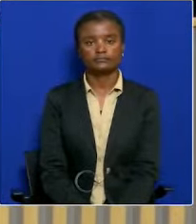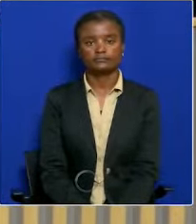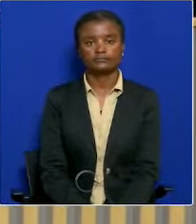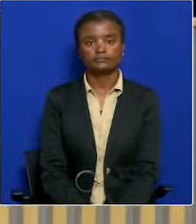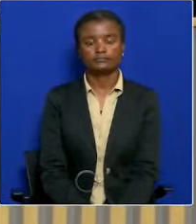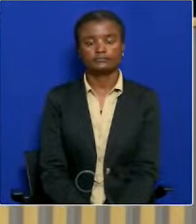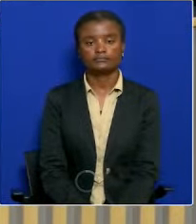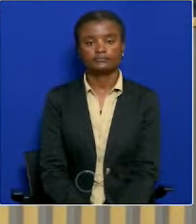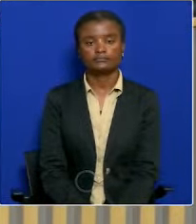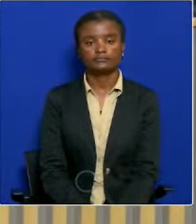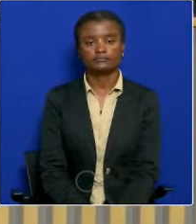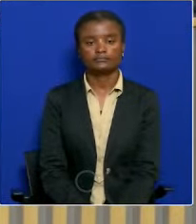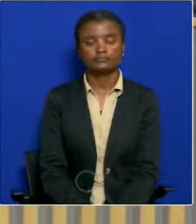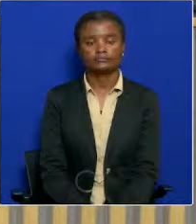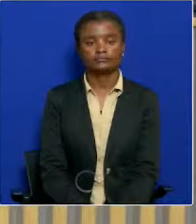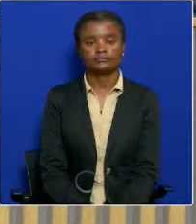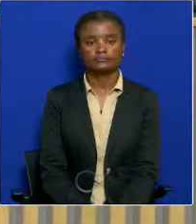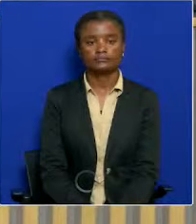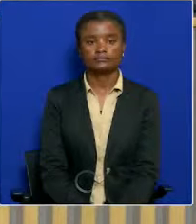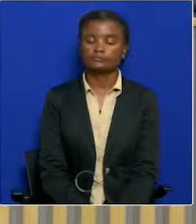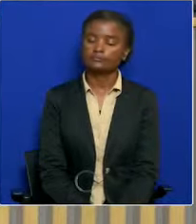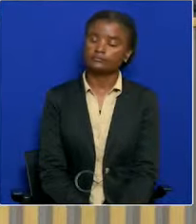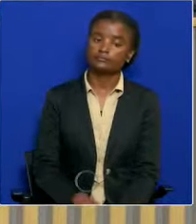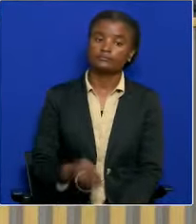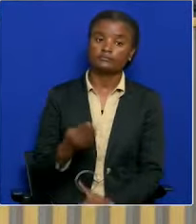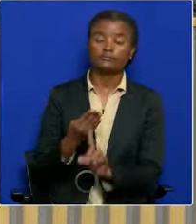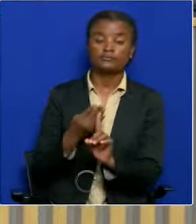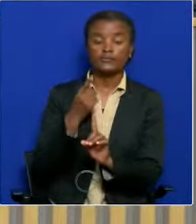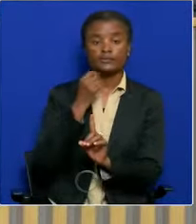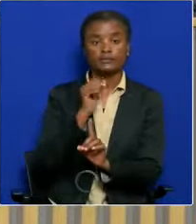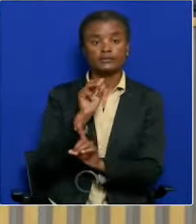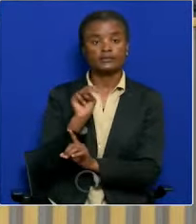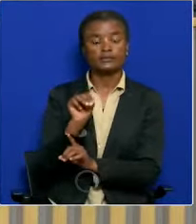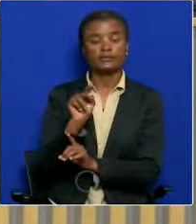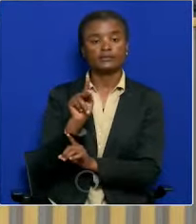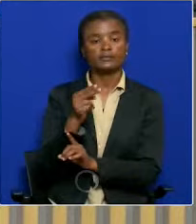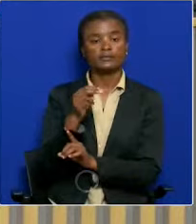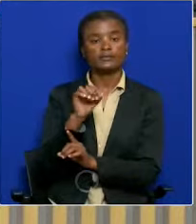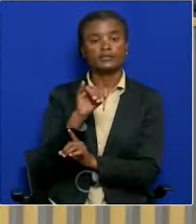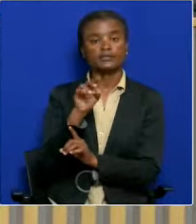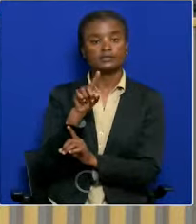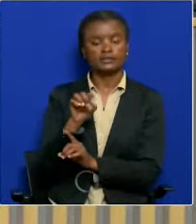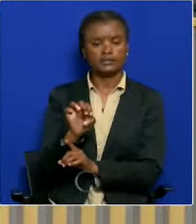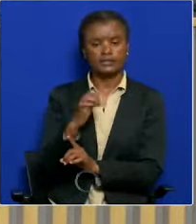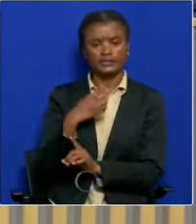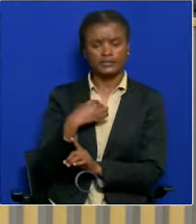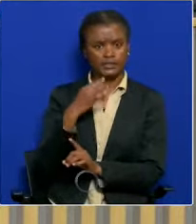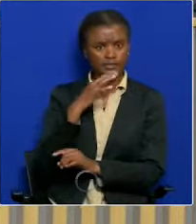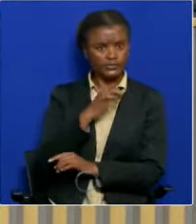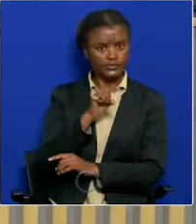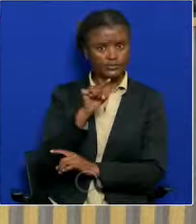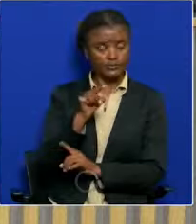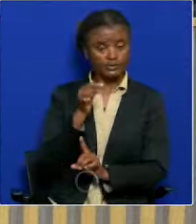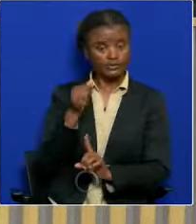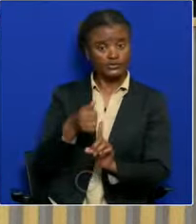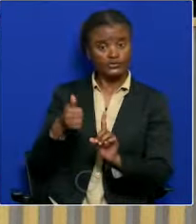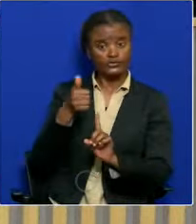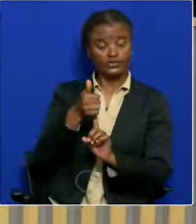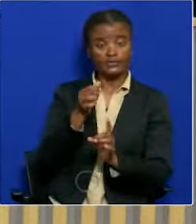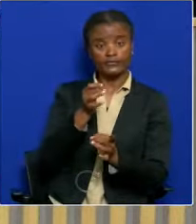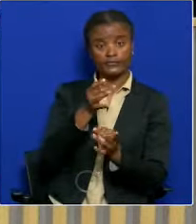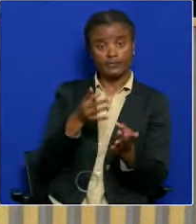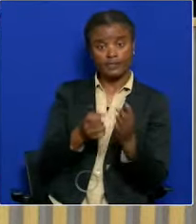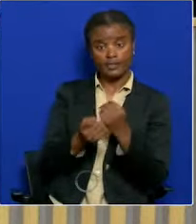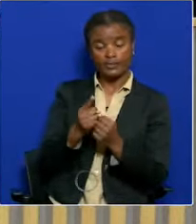Mr. Mkiza, I assume that you did tell the general what was going on. What? Thank you.